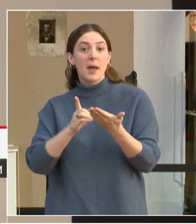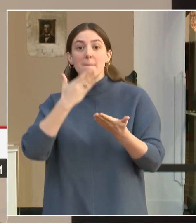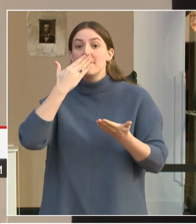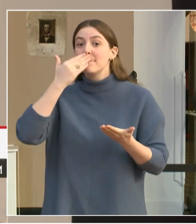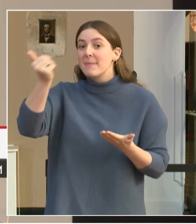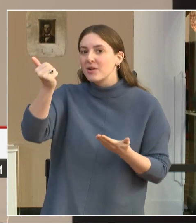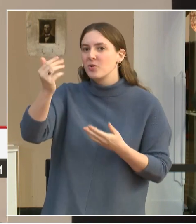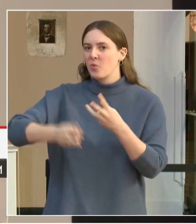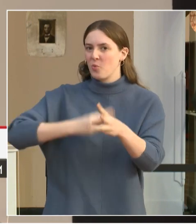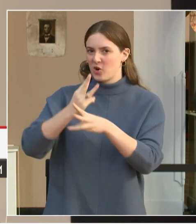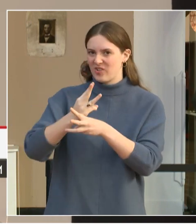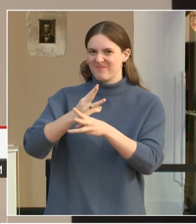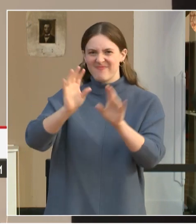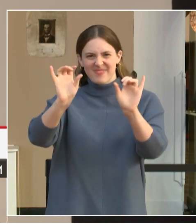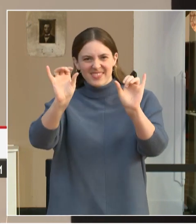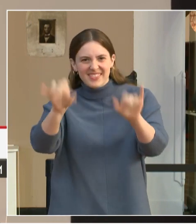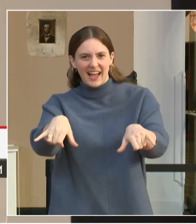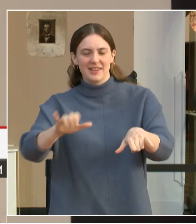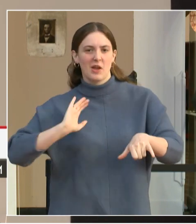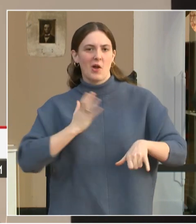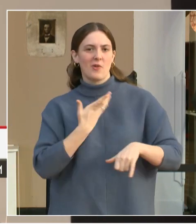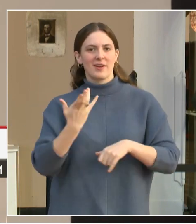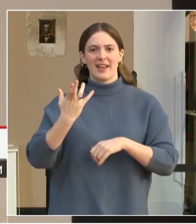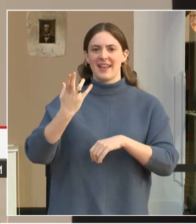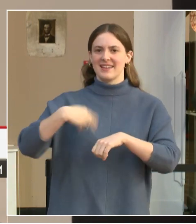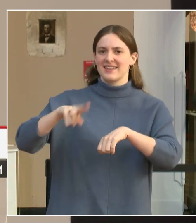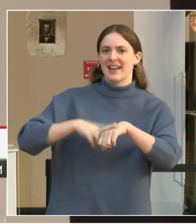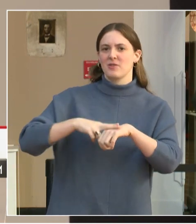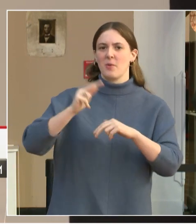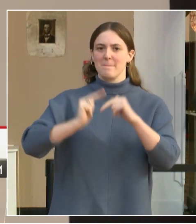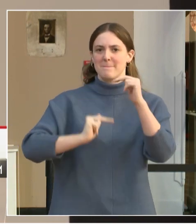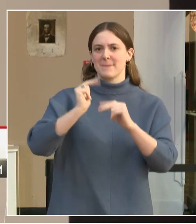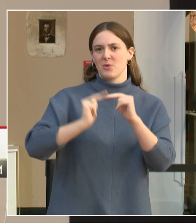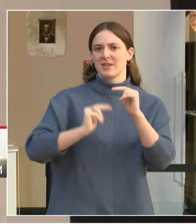better world. That is the National Building Museum.